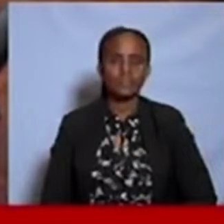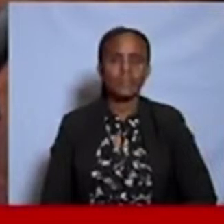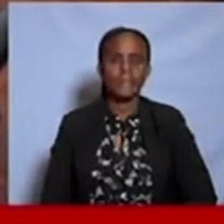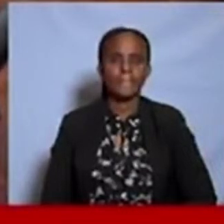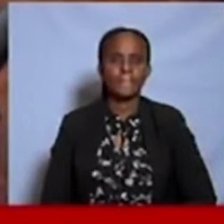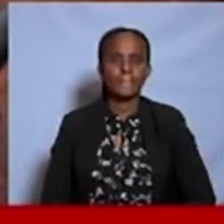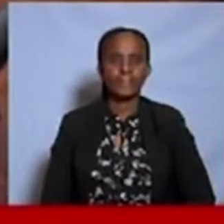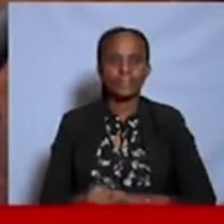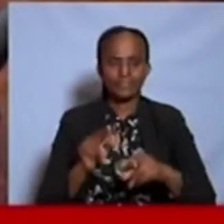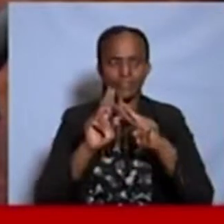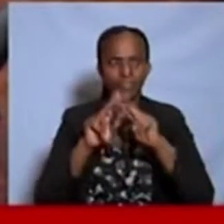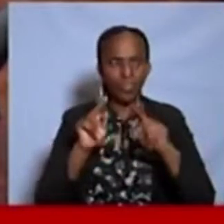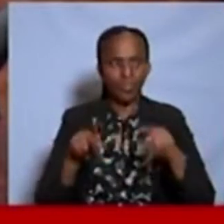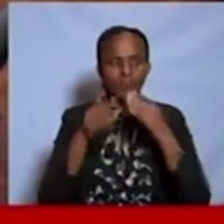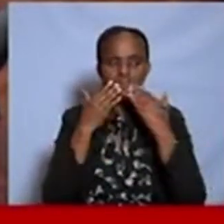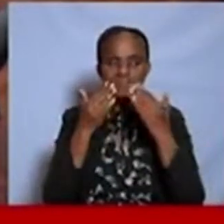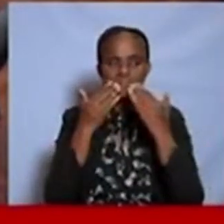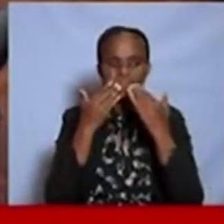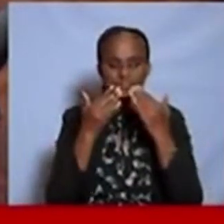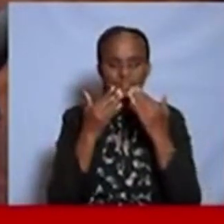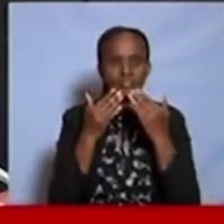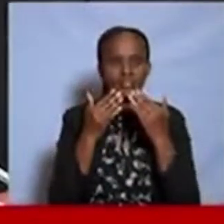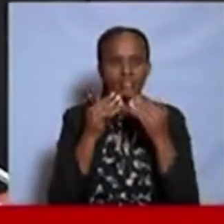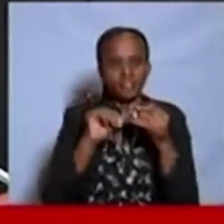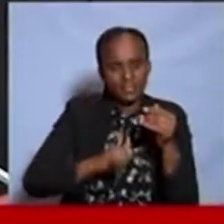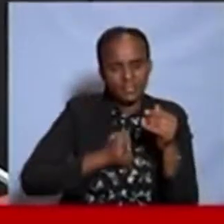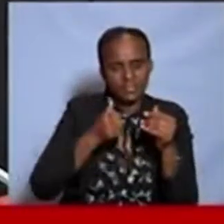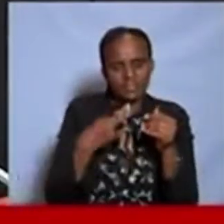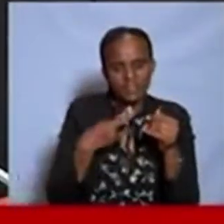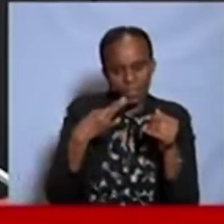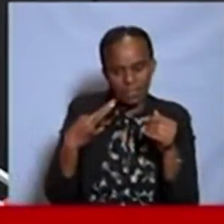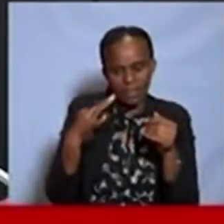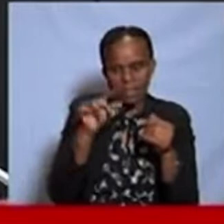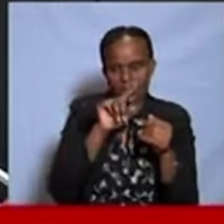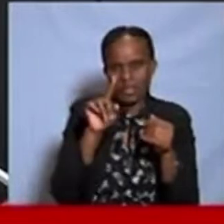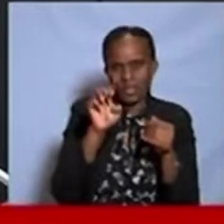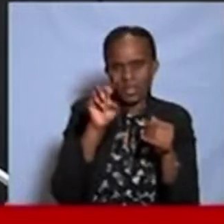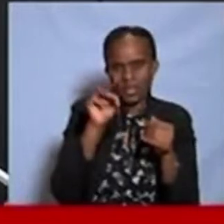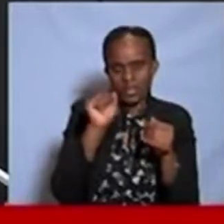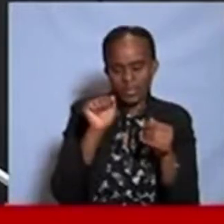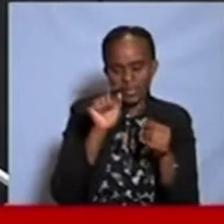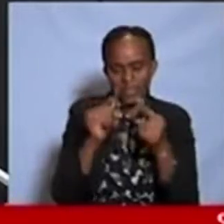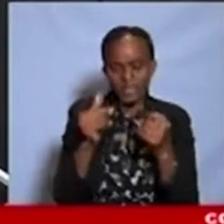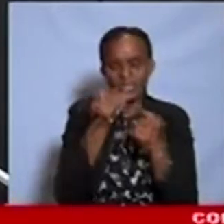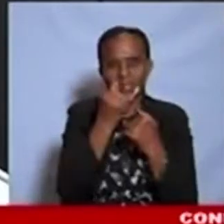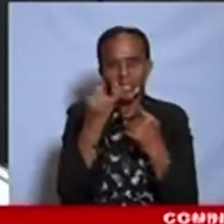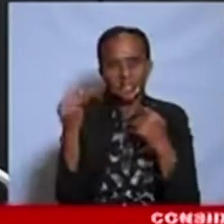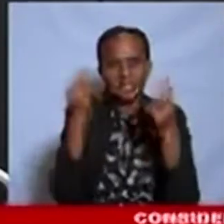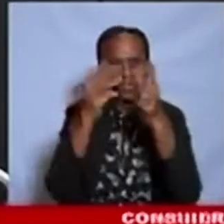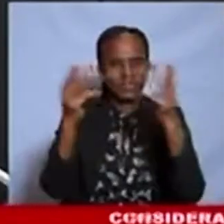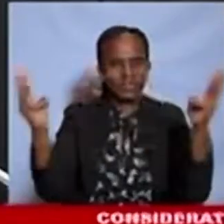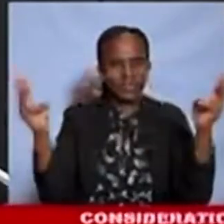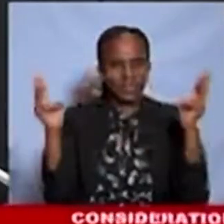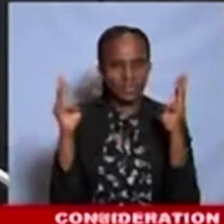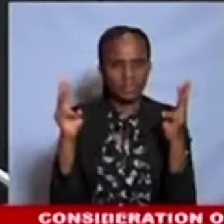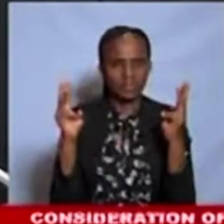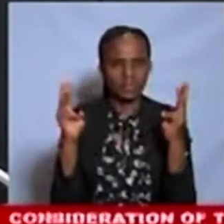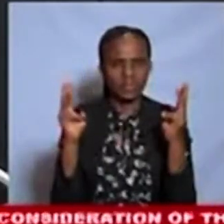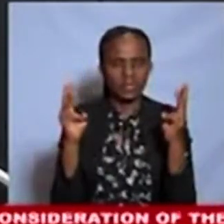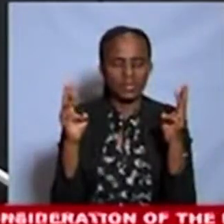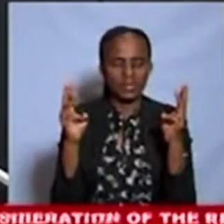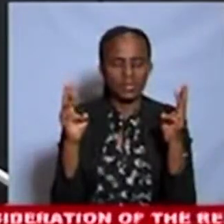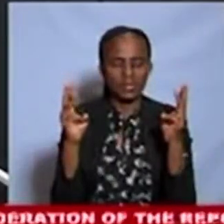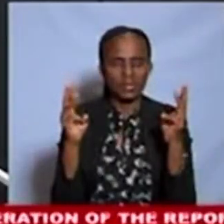Thank you, Chair. We did apply, of course, to Zema, but the issue of fencing is